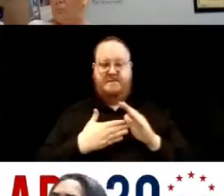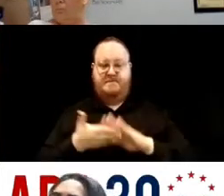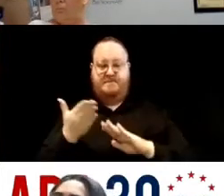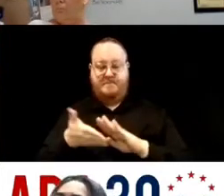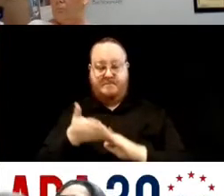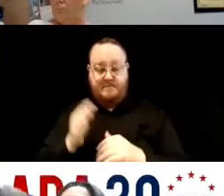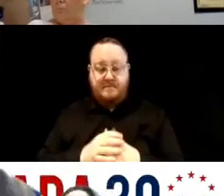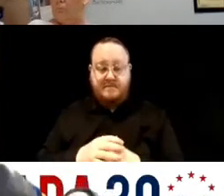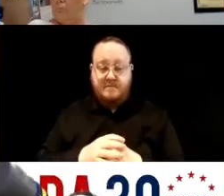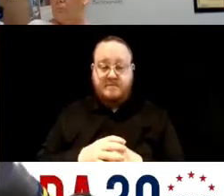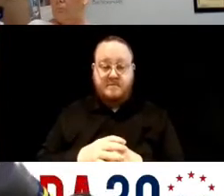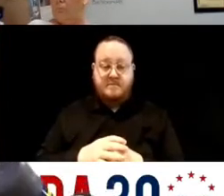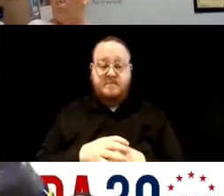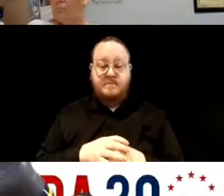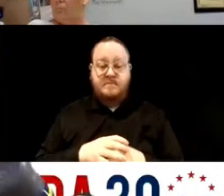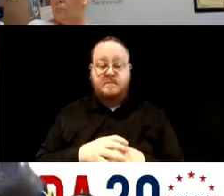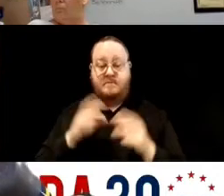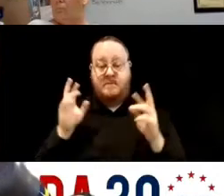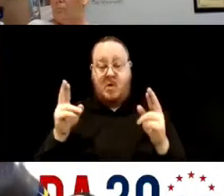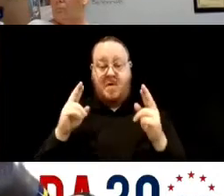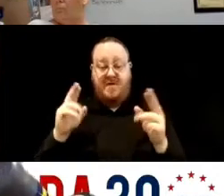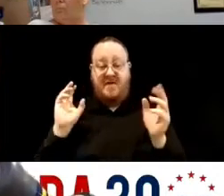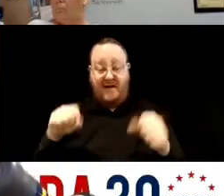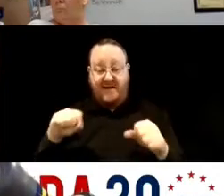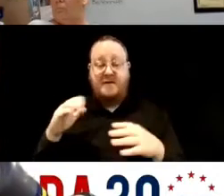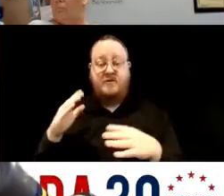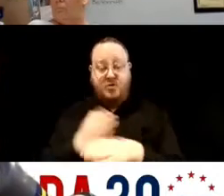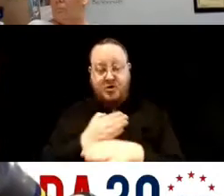really hope that I can share some tips with